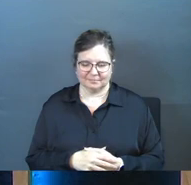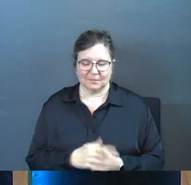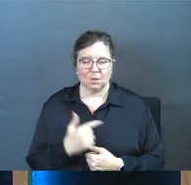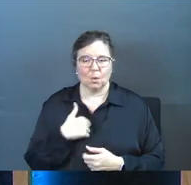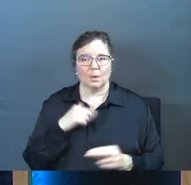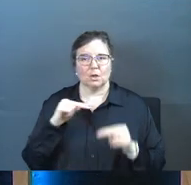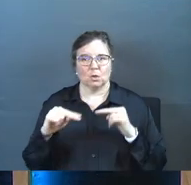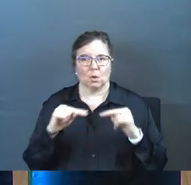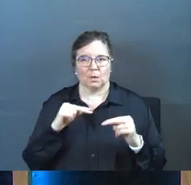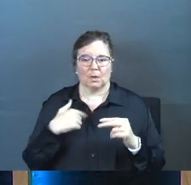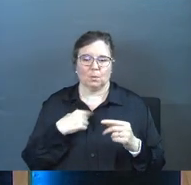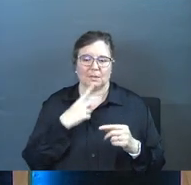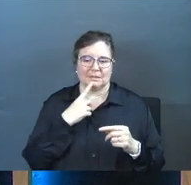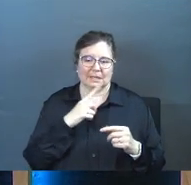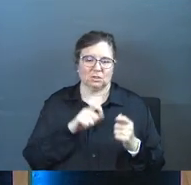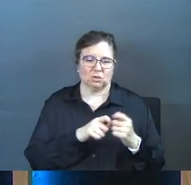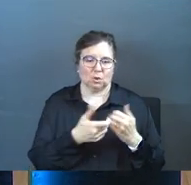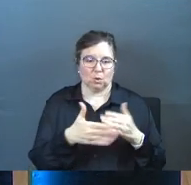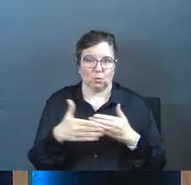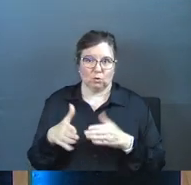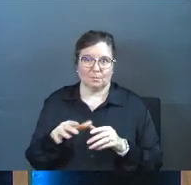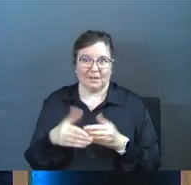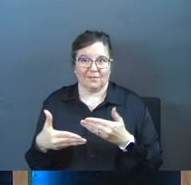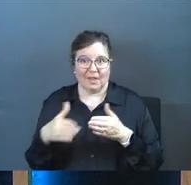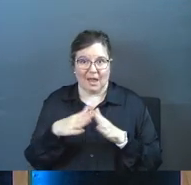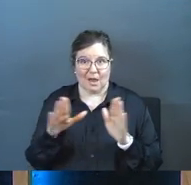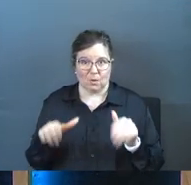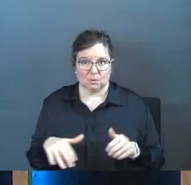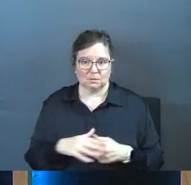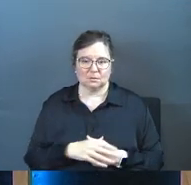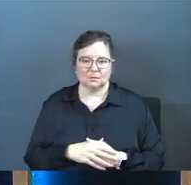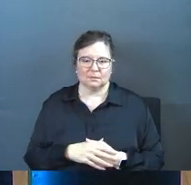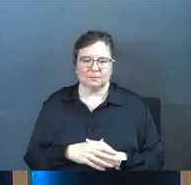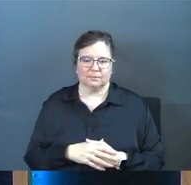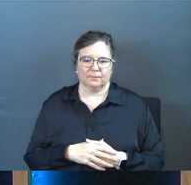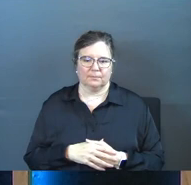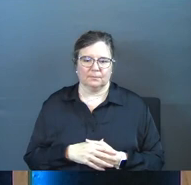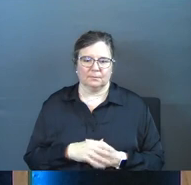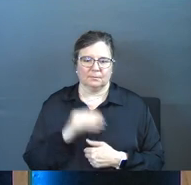And so we negotiated and we said certain rooms of the house.